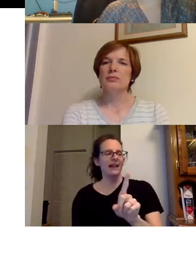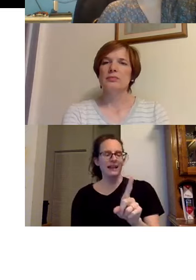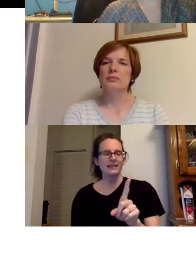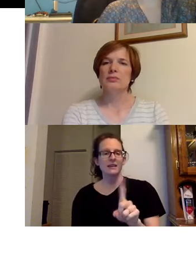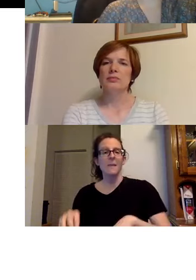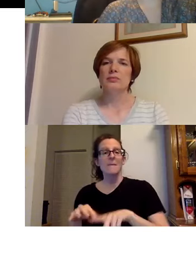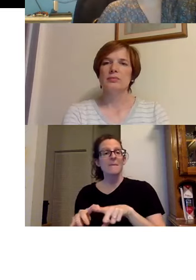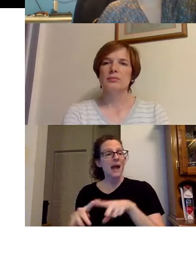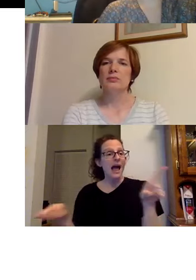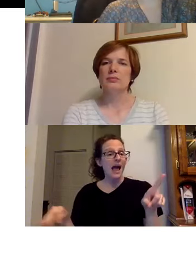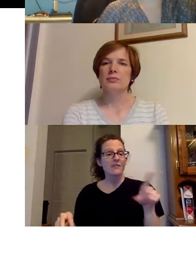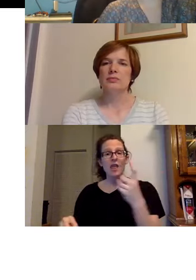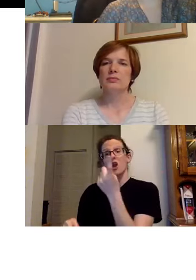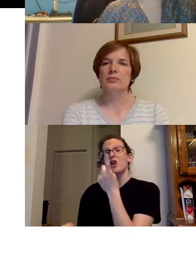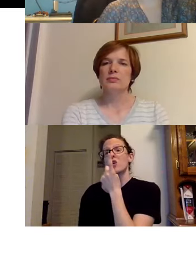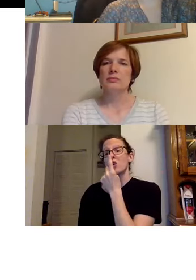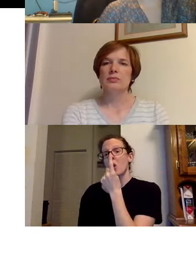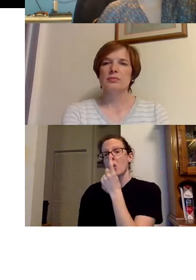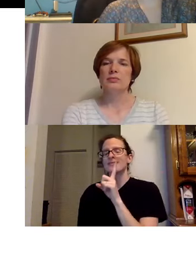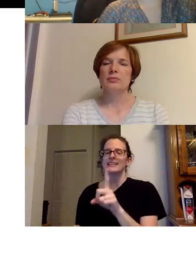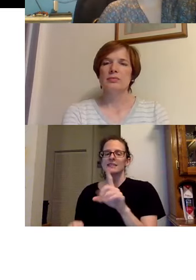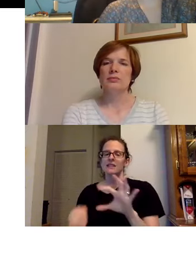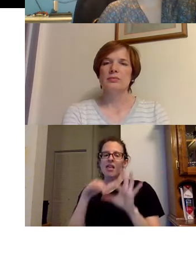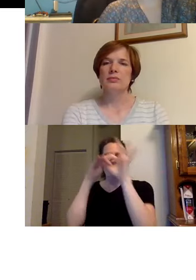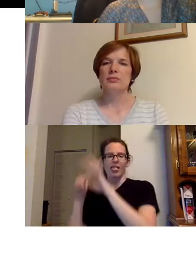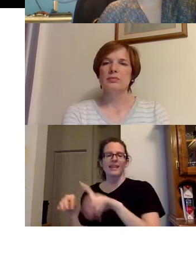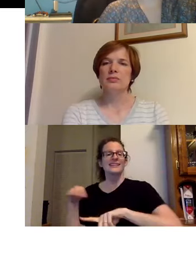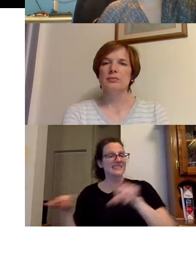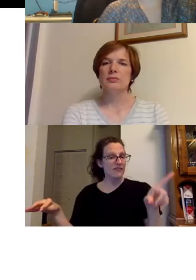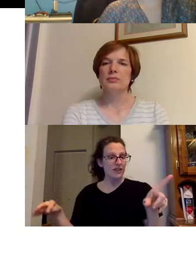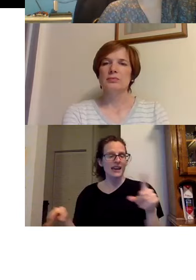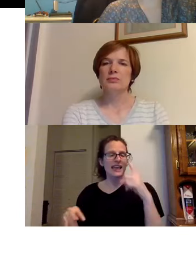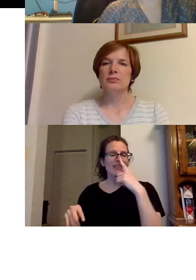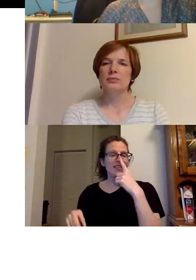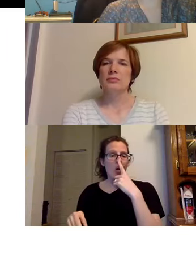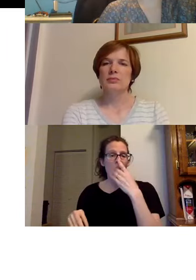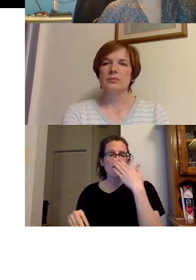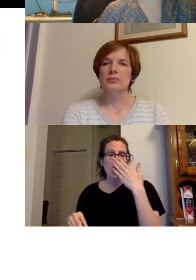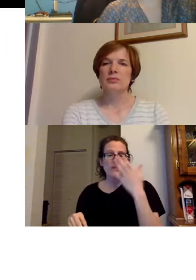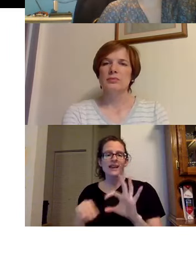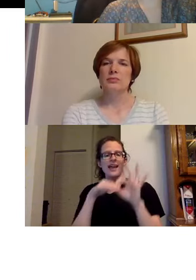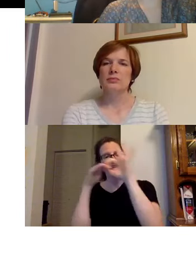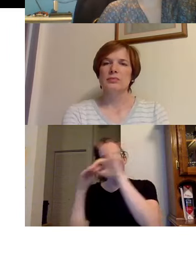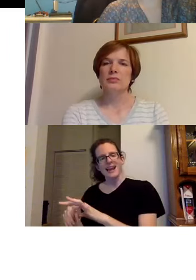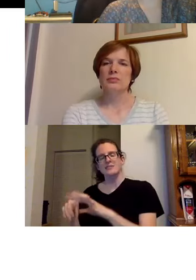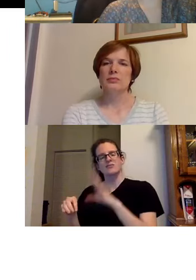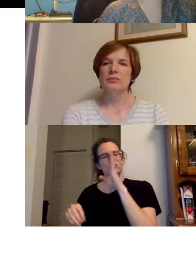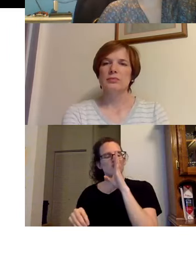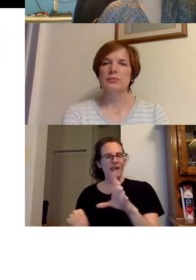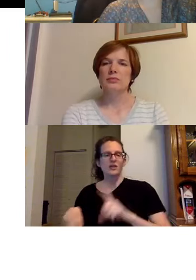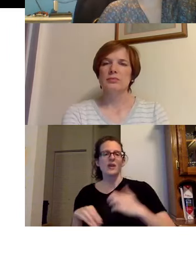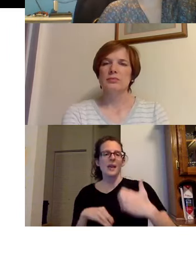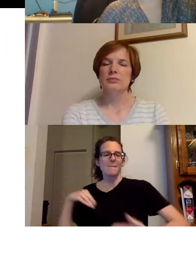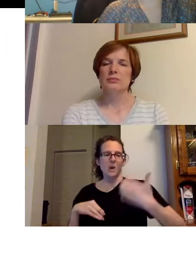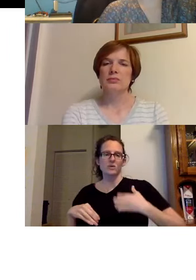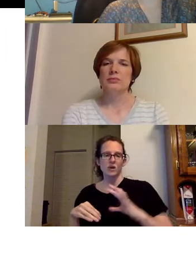But the nose is wired differently. It connects directly to the limbic brain, that emotional part of our